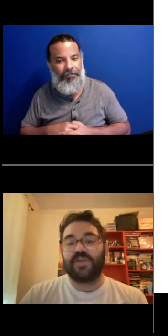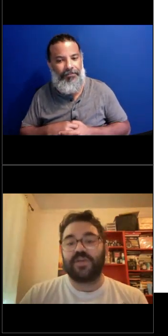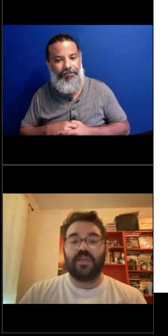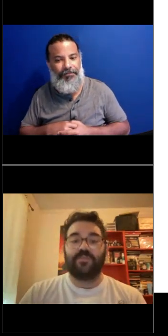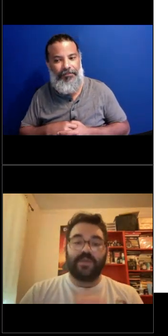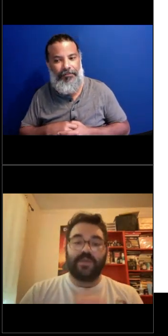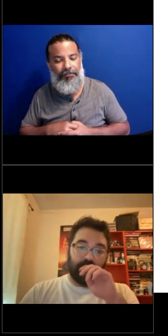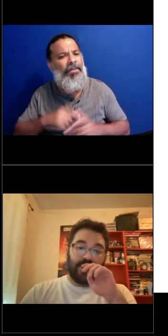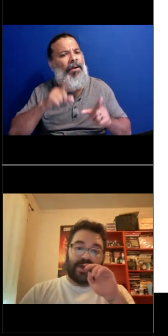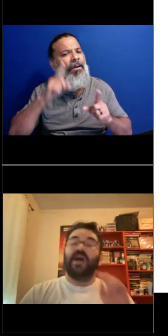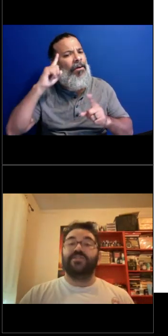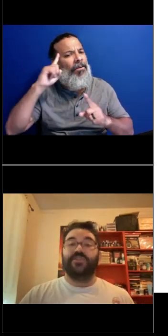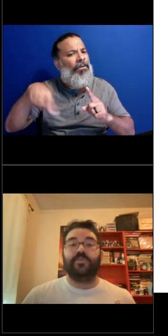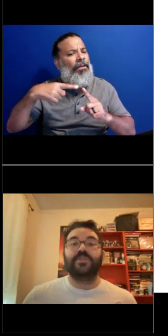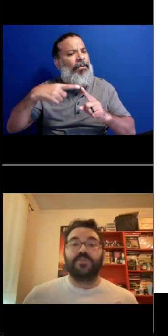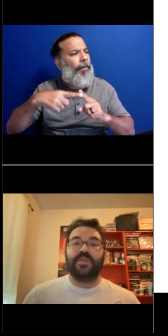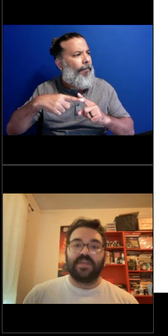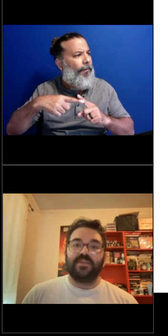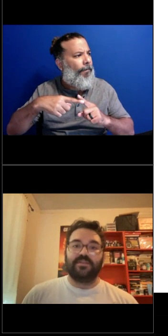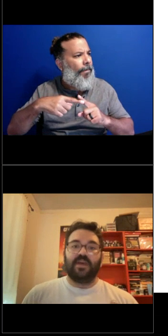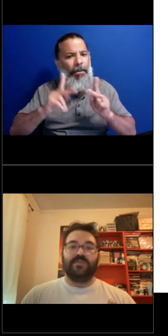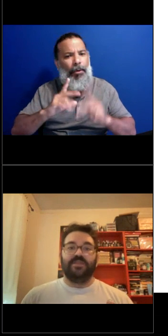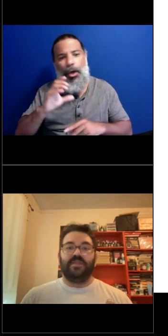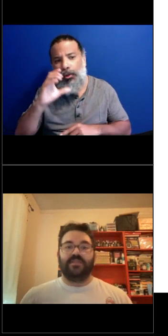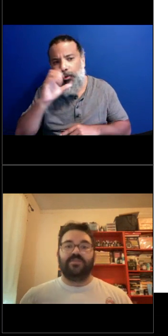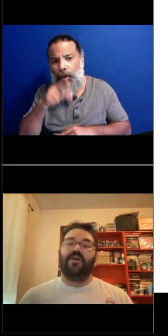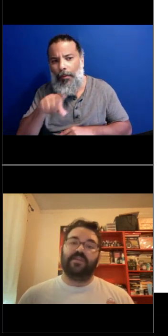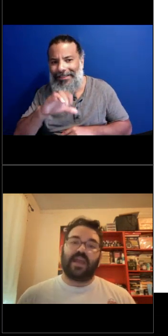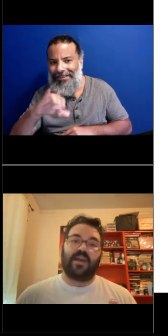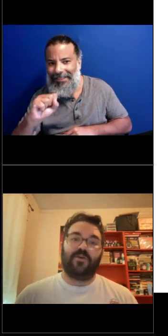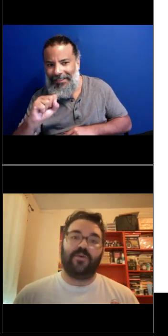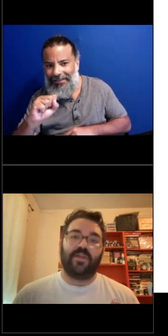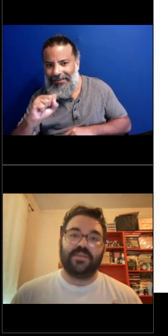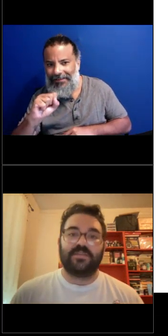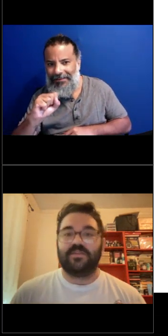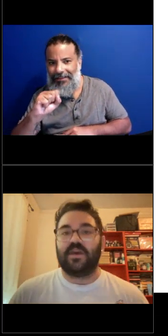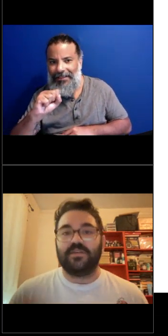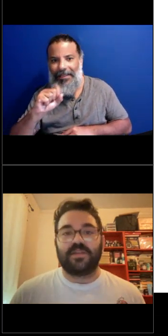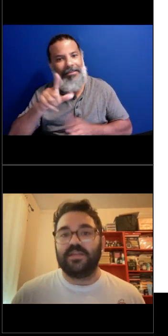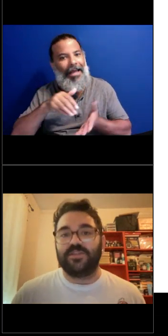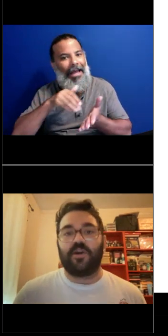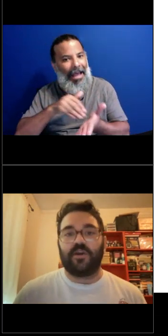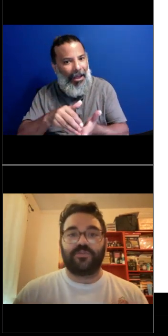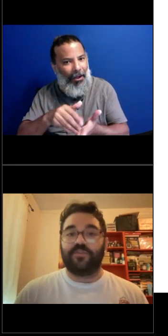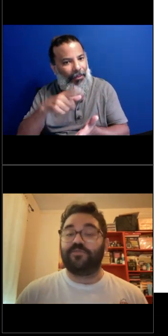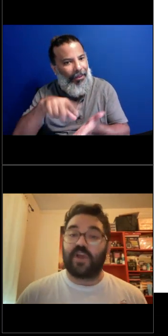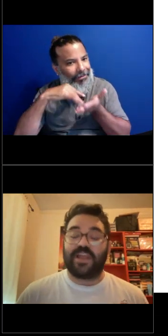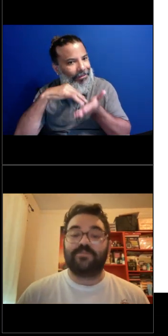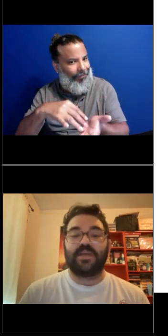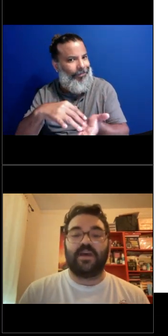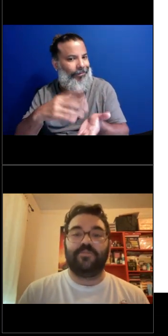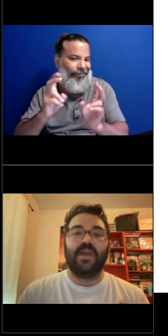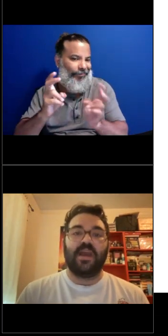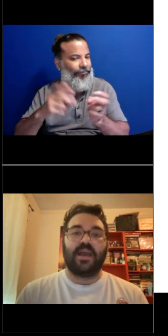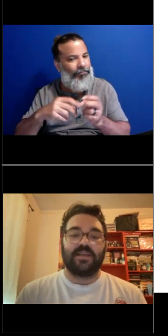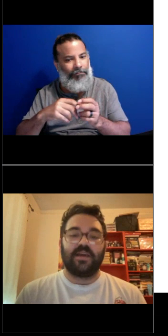Consider also talking about people who are assumed to be cis, since this is often how these studies are sort of